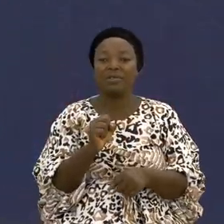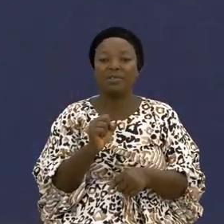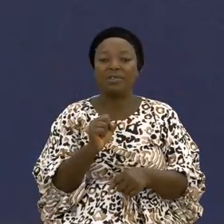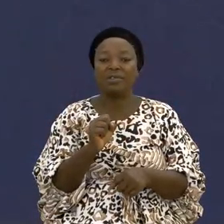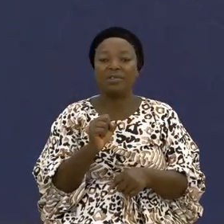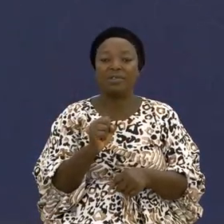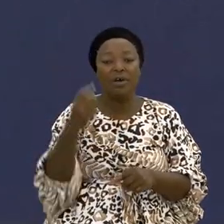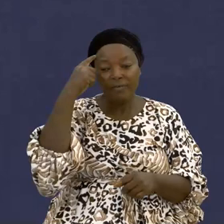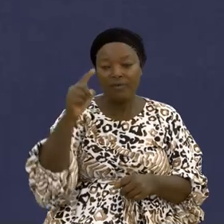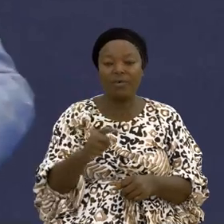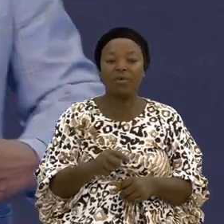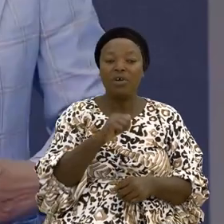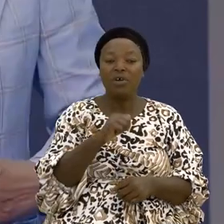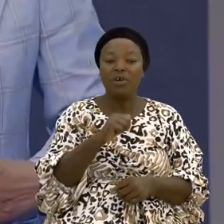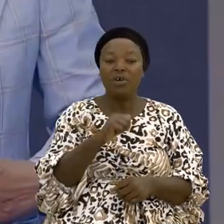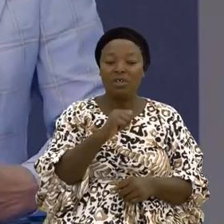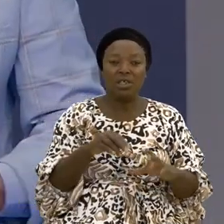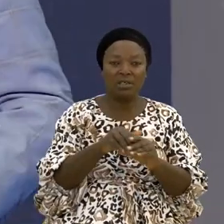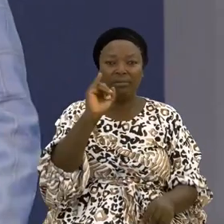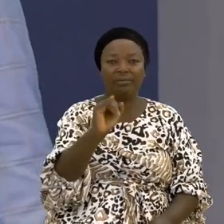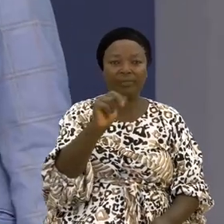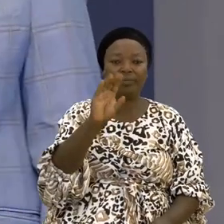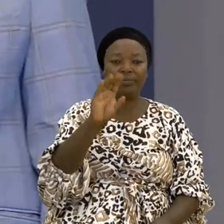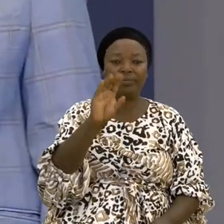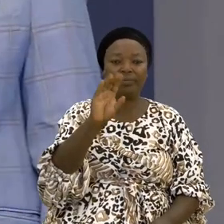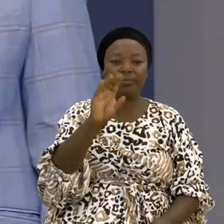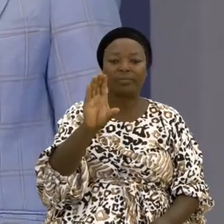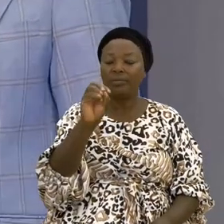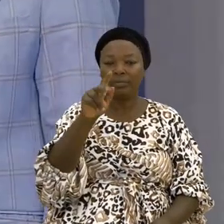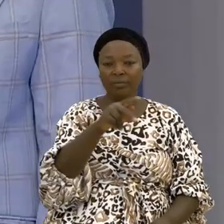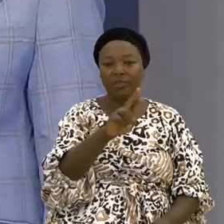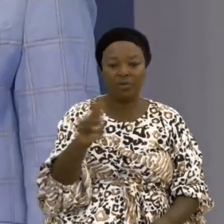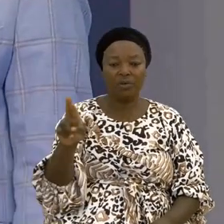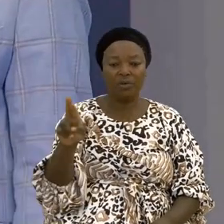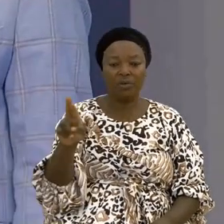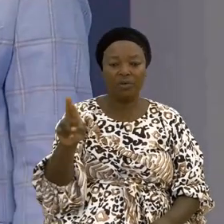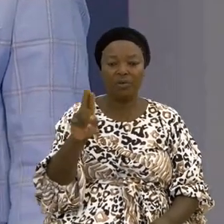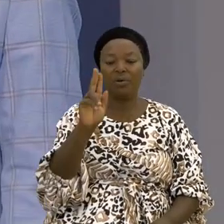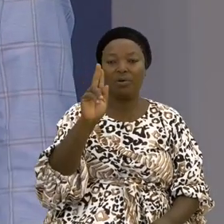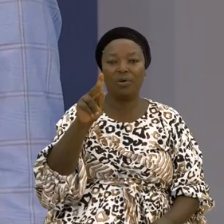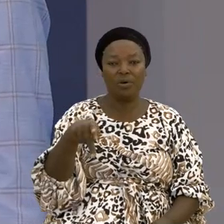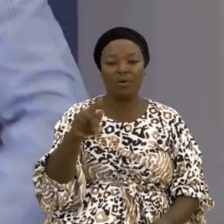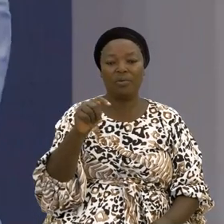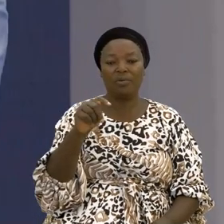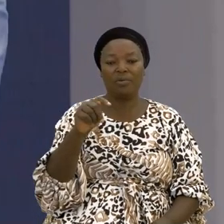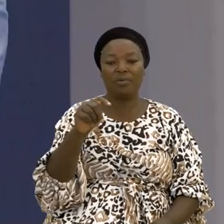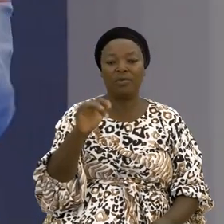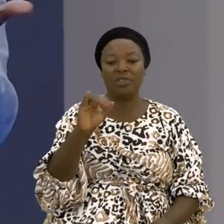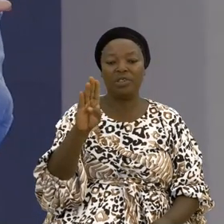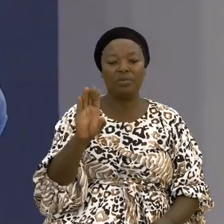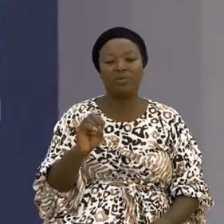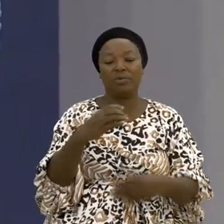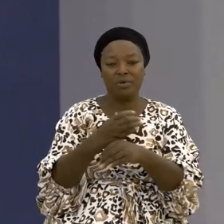incorruptible creatures. You see, there are people, they want to live an incorruptible life. They want